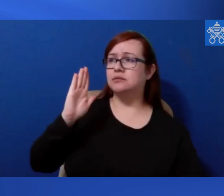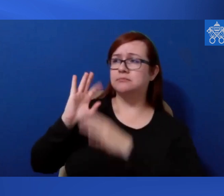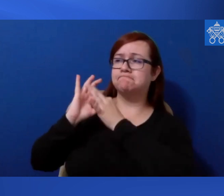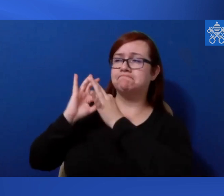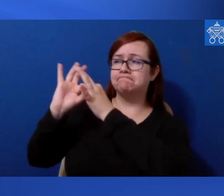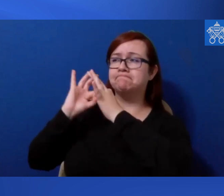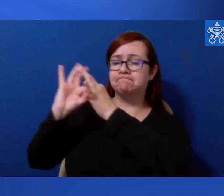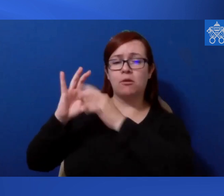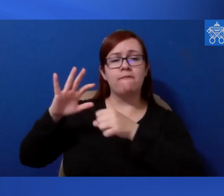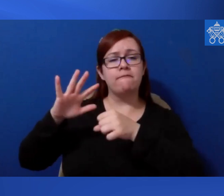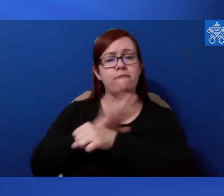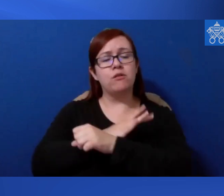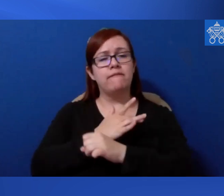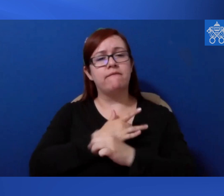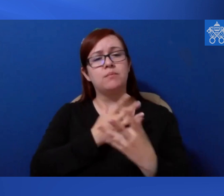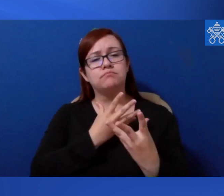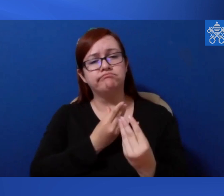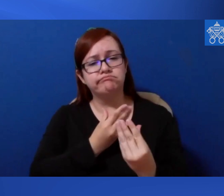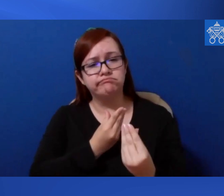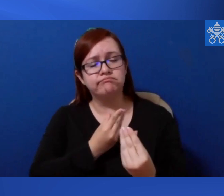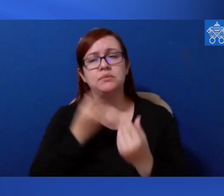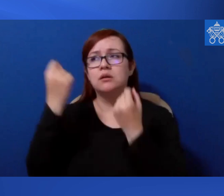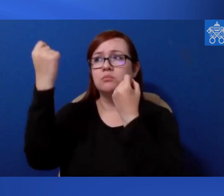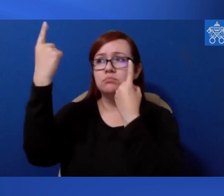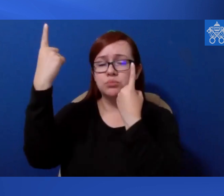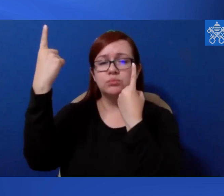of compassion and God is tender.